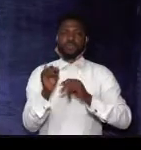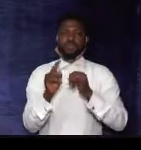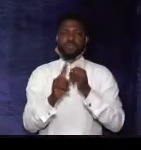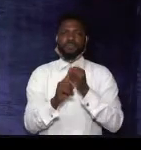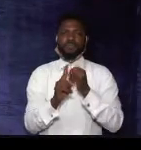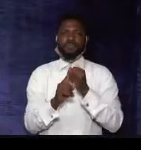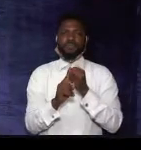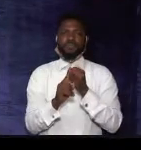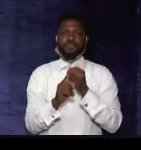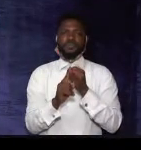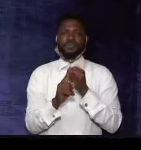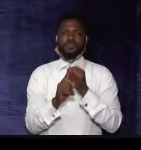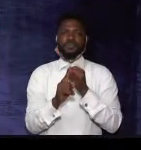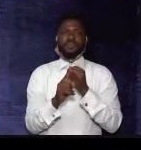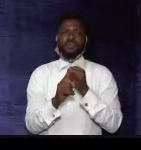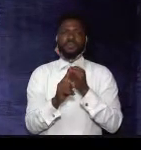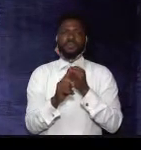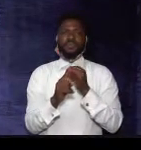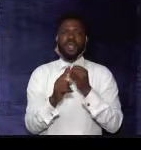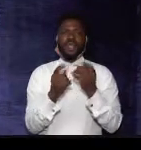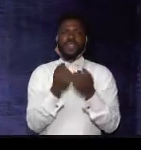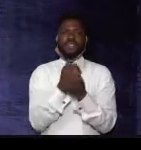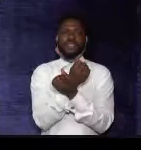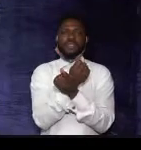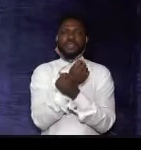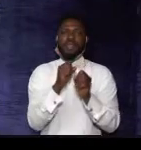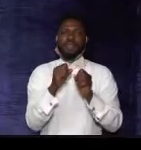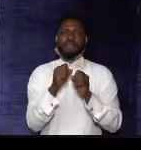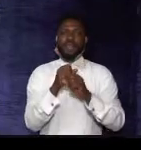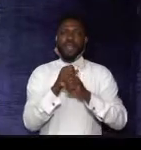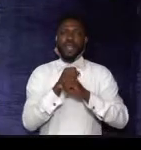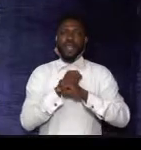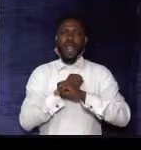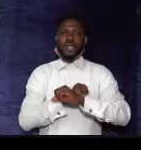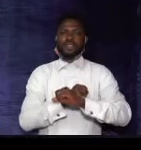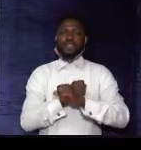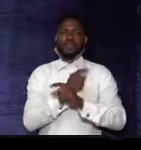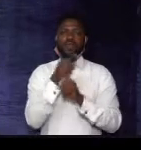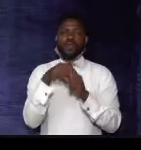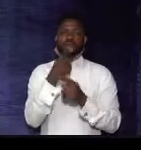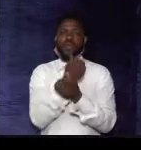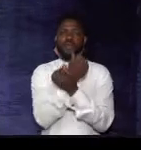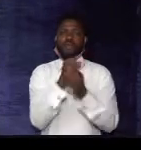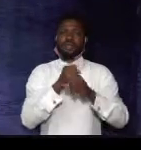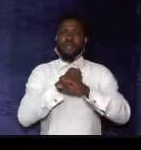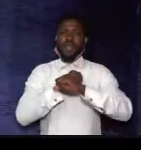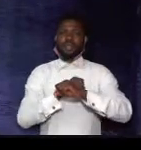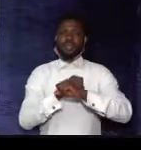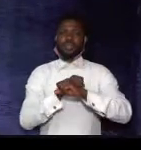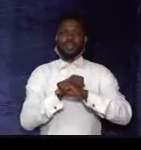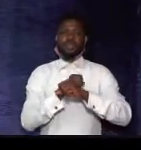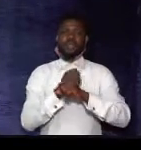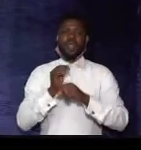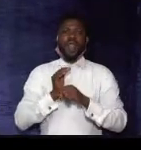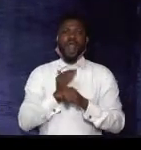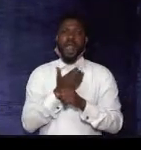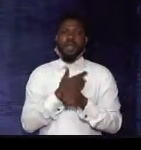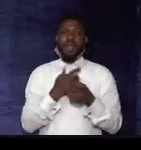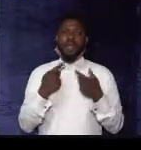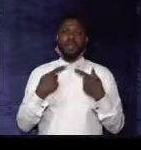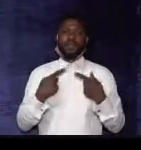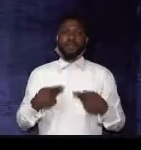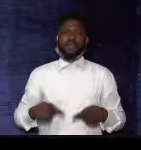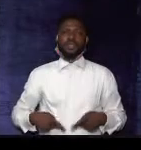P here, protecting and what again? Safeguarding. When you safeguard, what are you safeguarding?